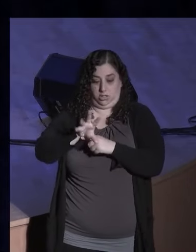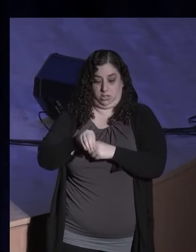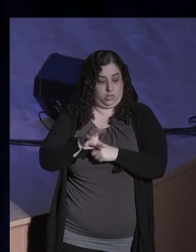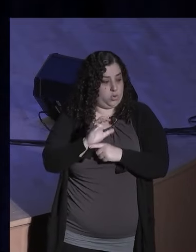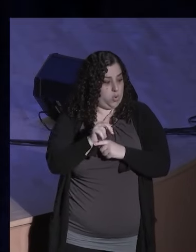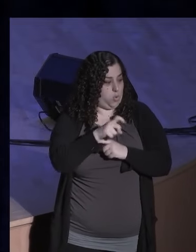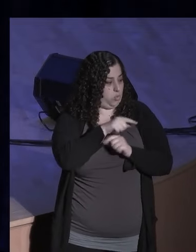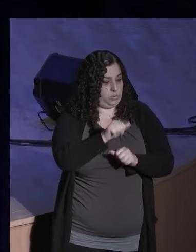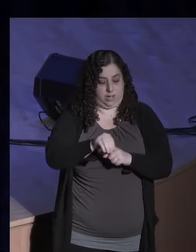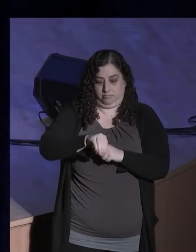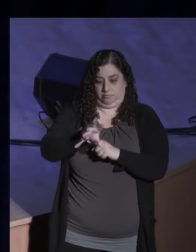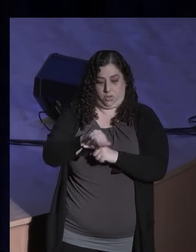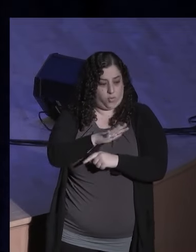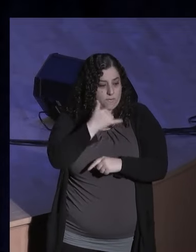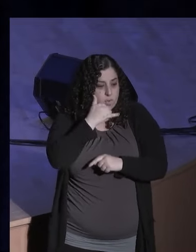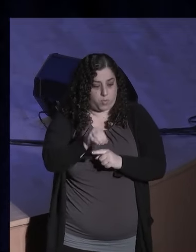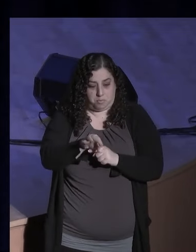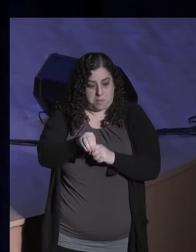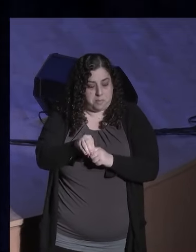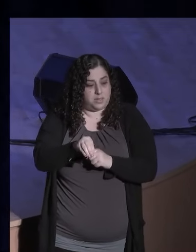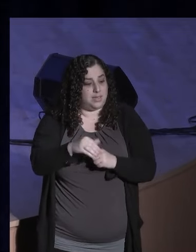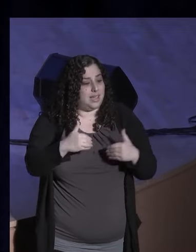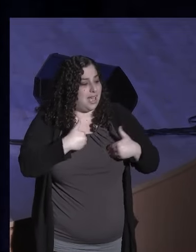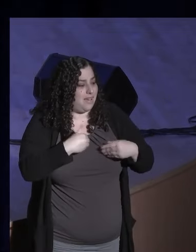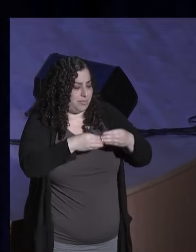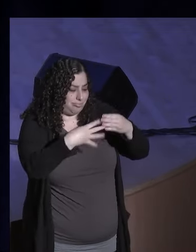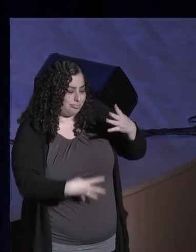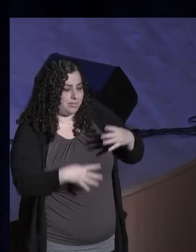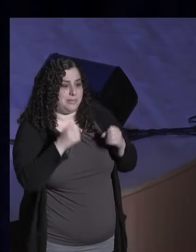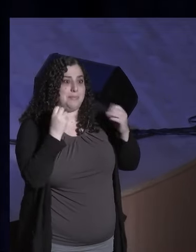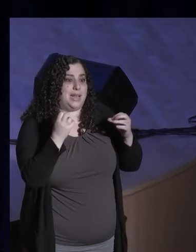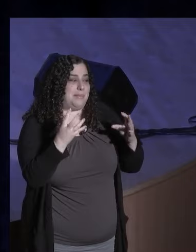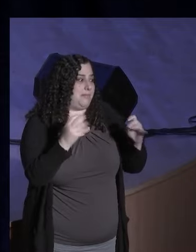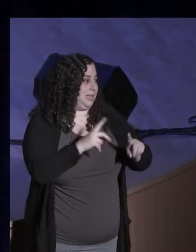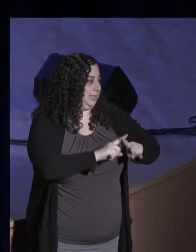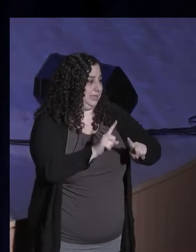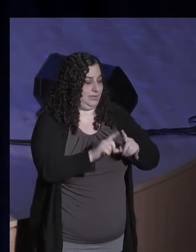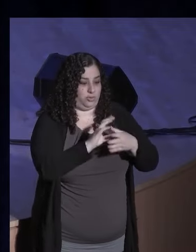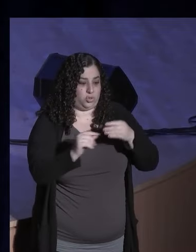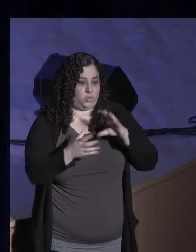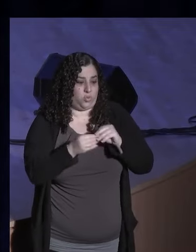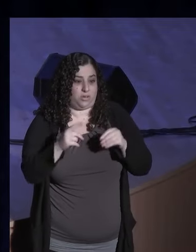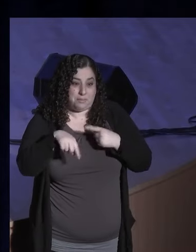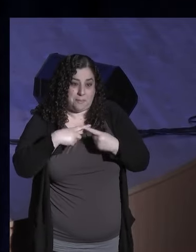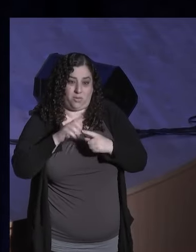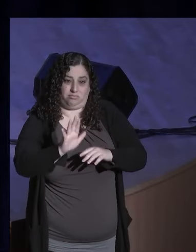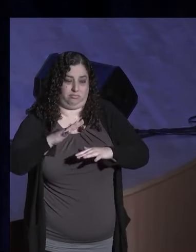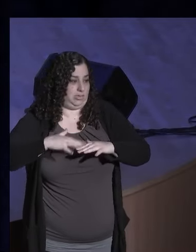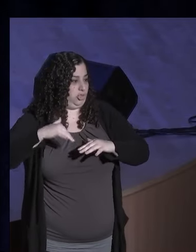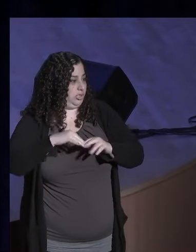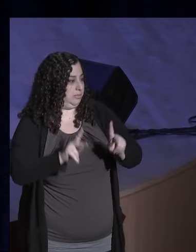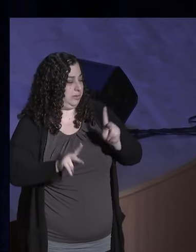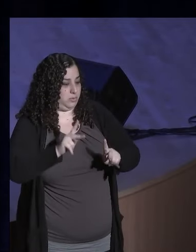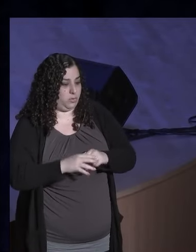of the Americas. And I encourage you to download those and hear those stories. I want to thank you all again for celebrating the Indigenous